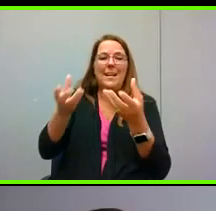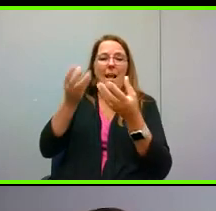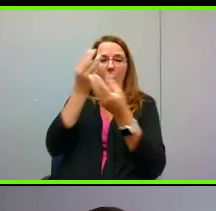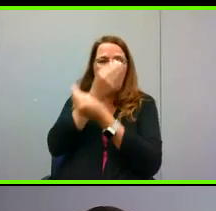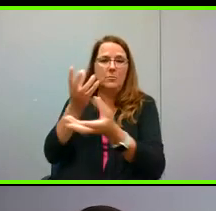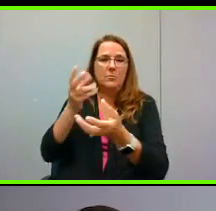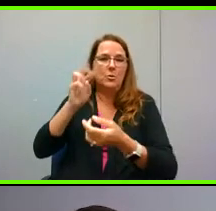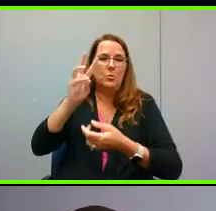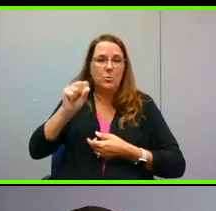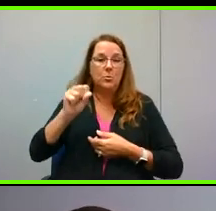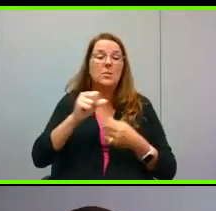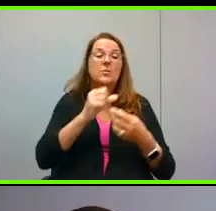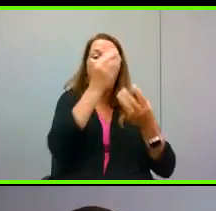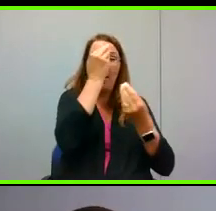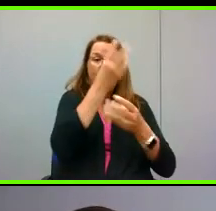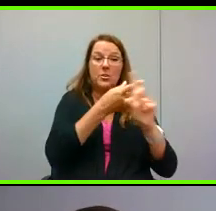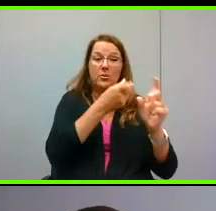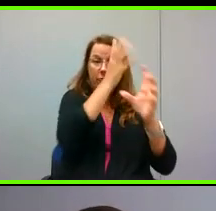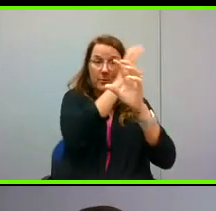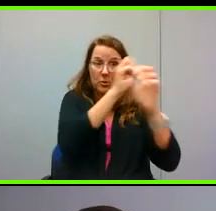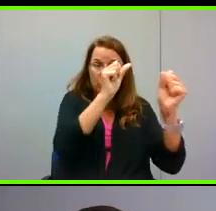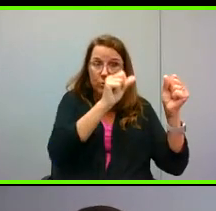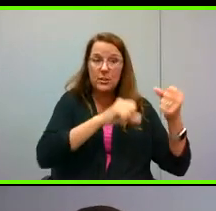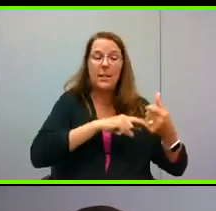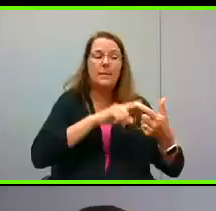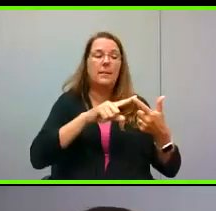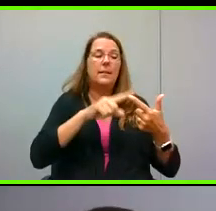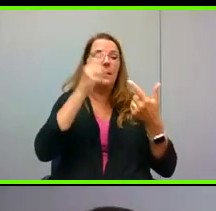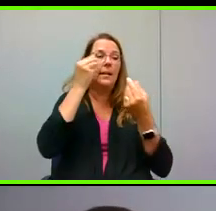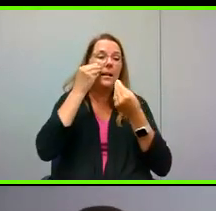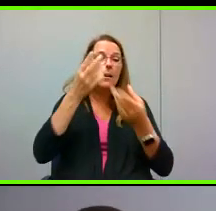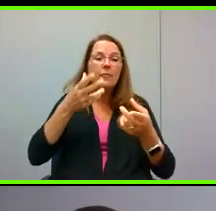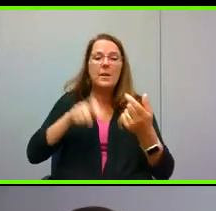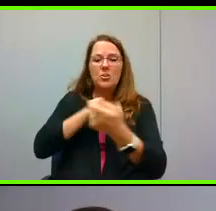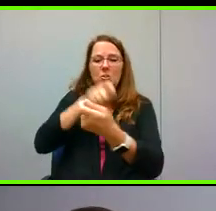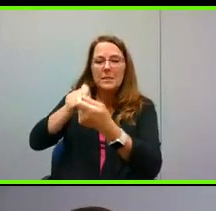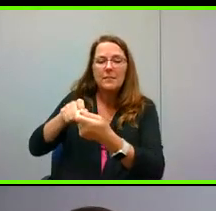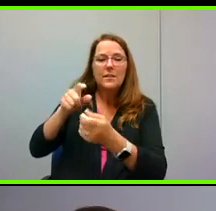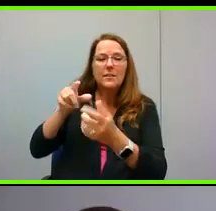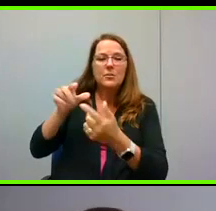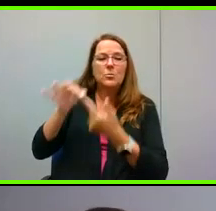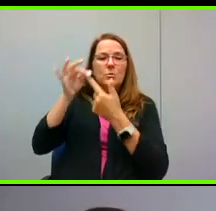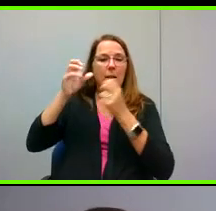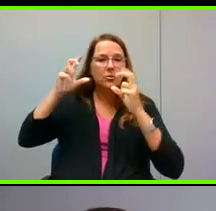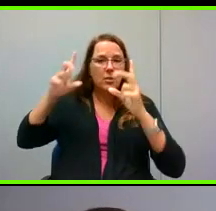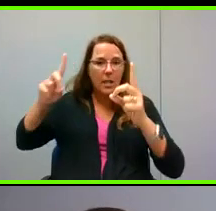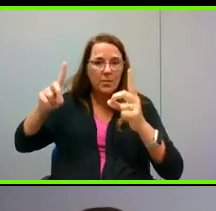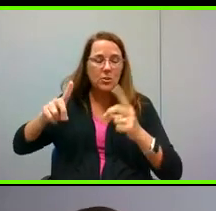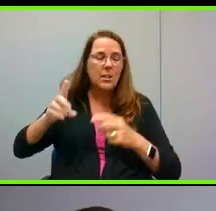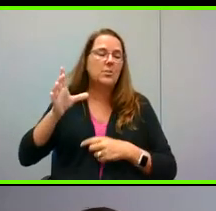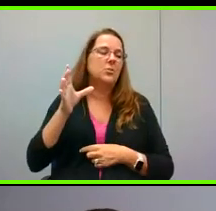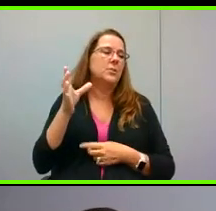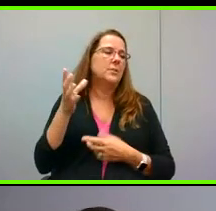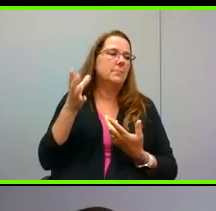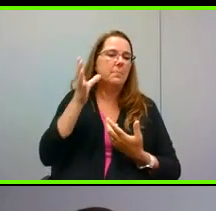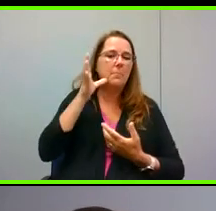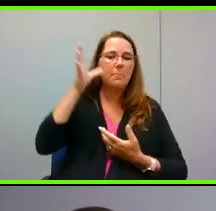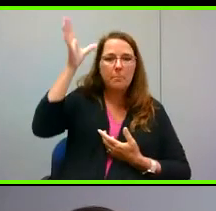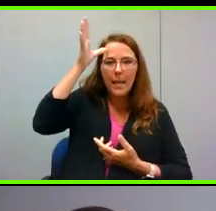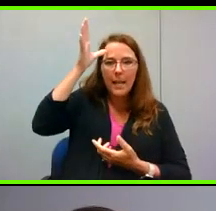from the superintendent. We've got ones that are specific to special education, parent